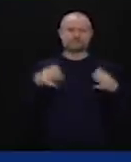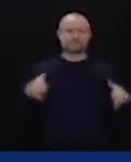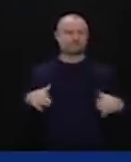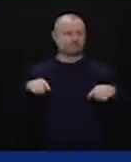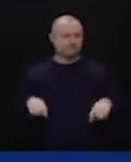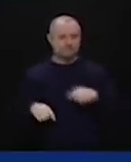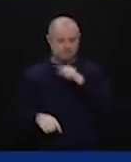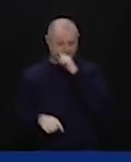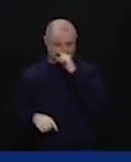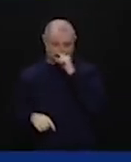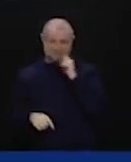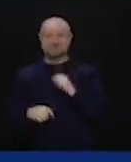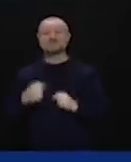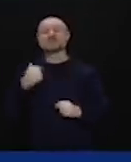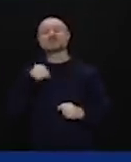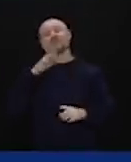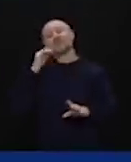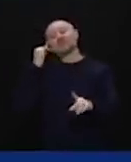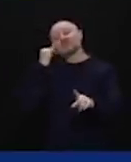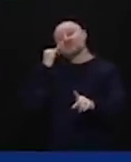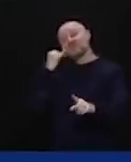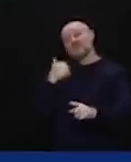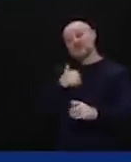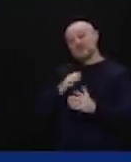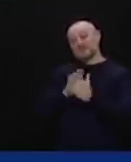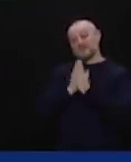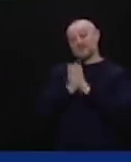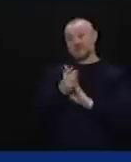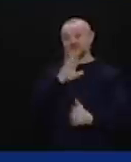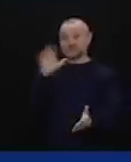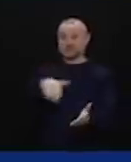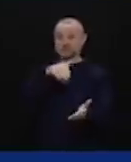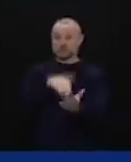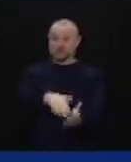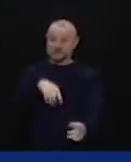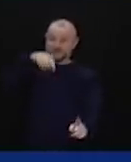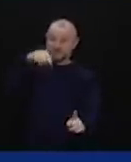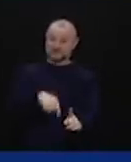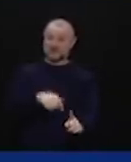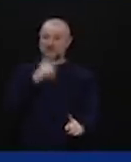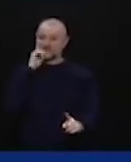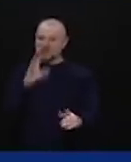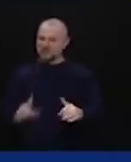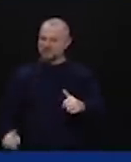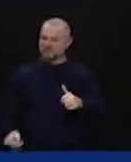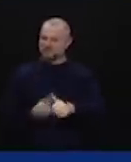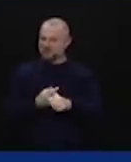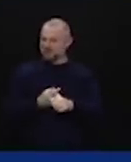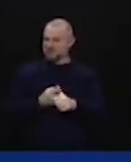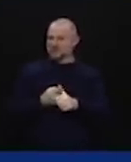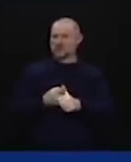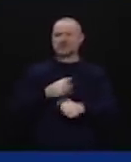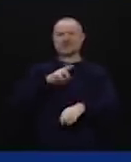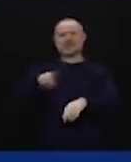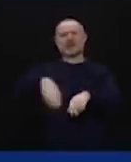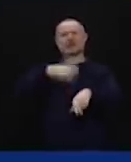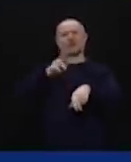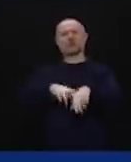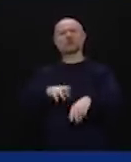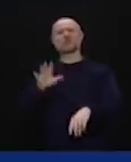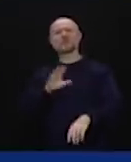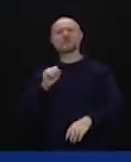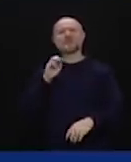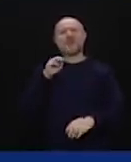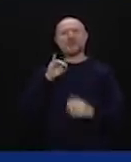if we become the hub for the nation's first ever National Semiconductor Technology Center,